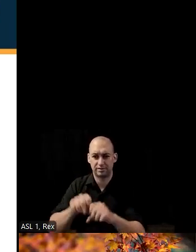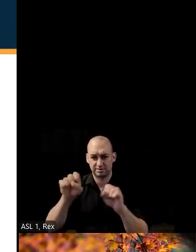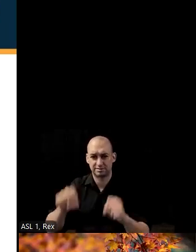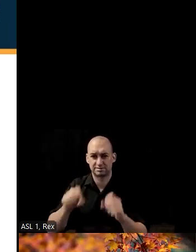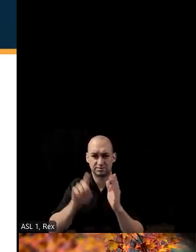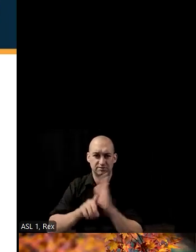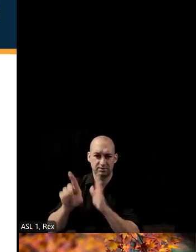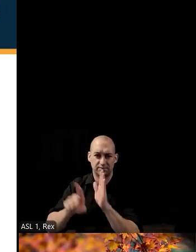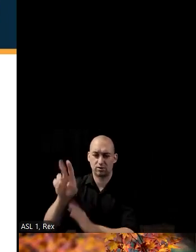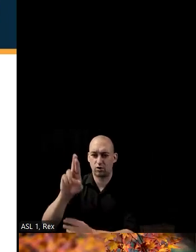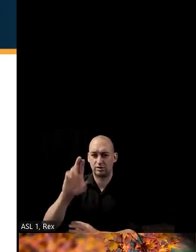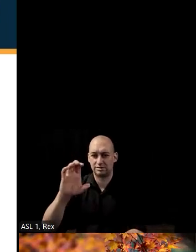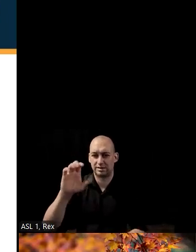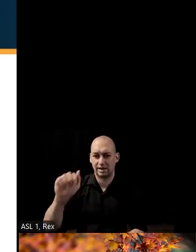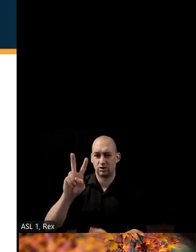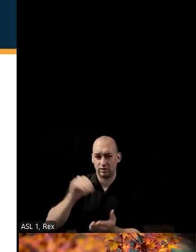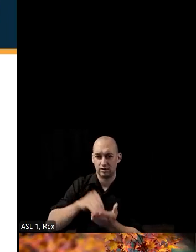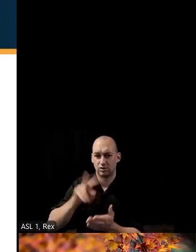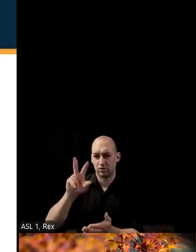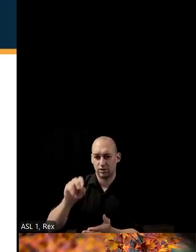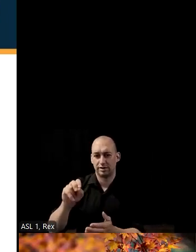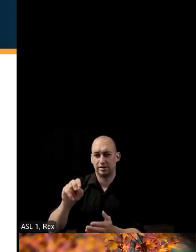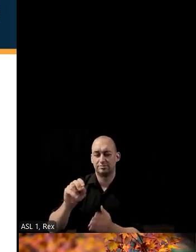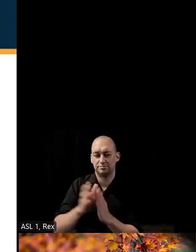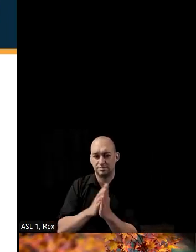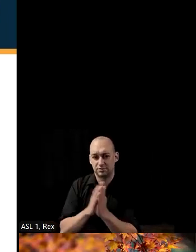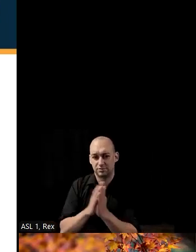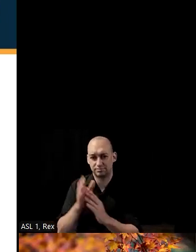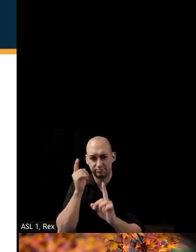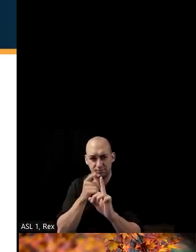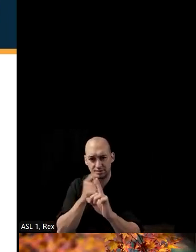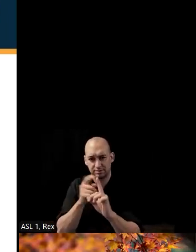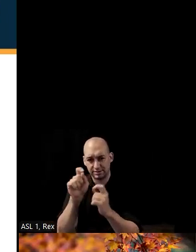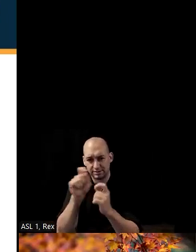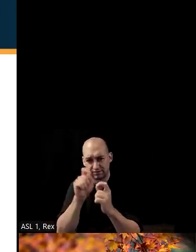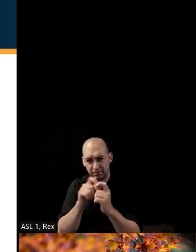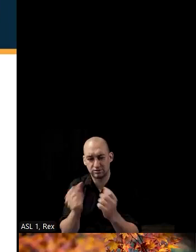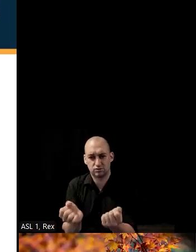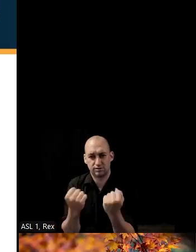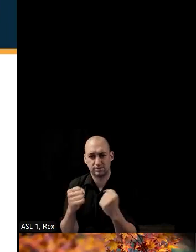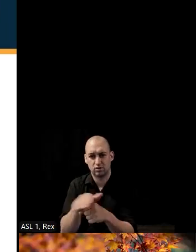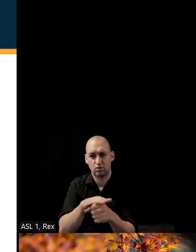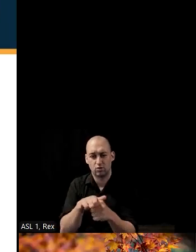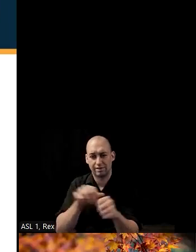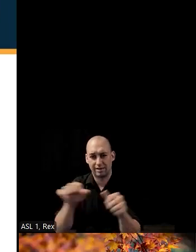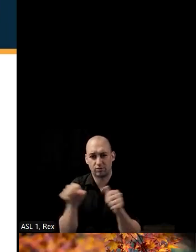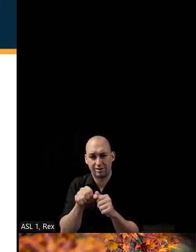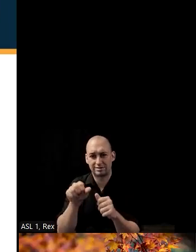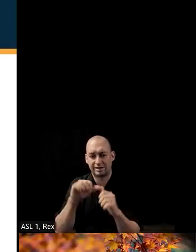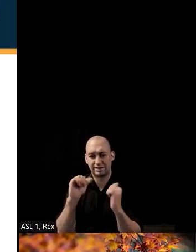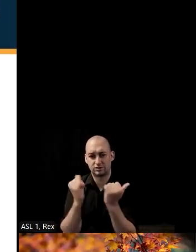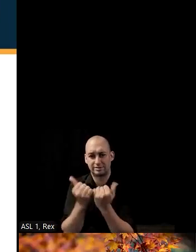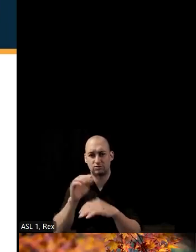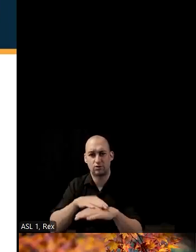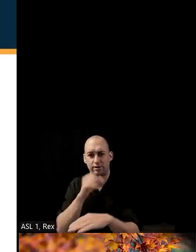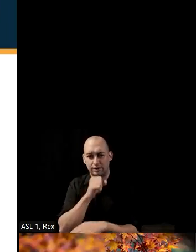Our CA 2030 initiative, which is targeted specifically to strengthen our local area agencies on aging. One